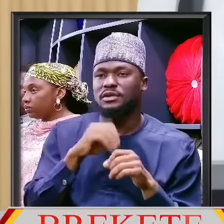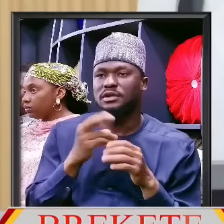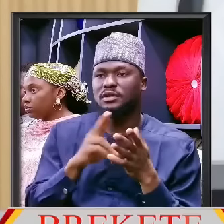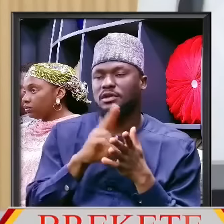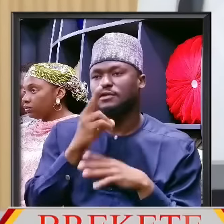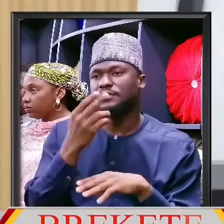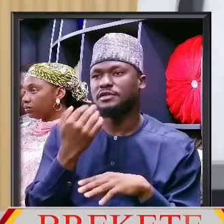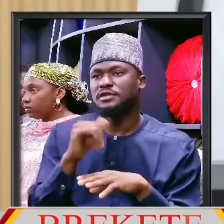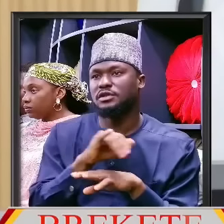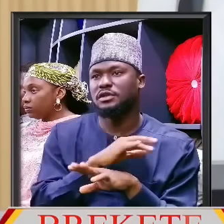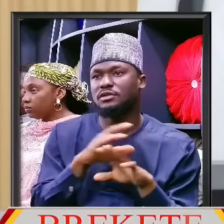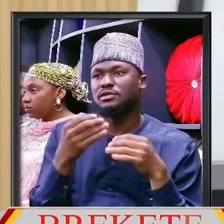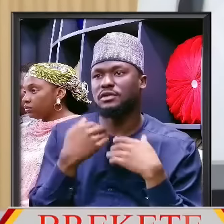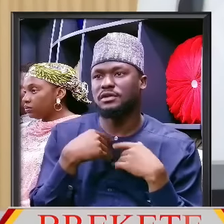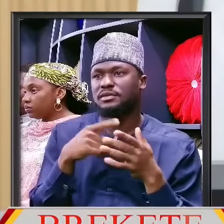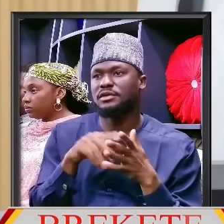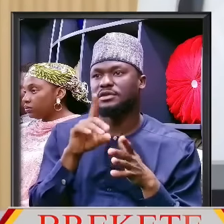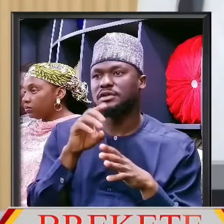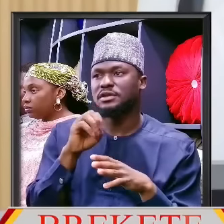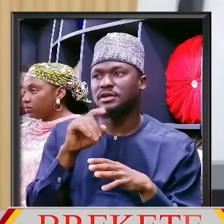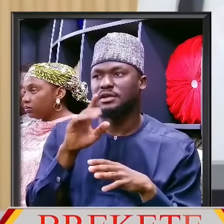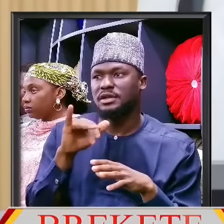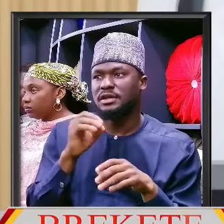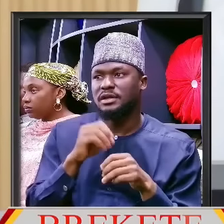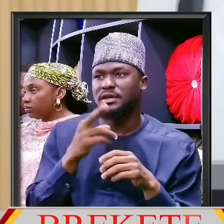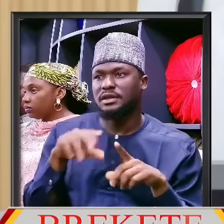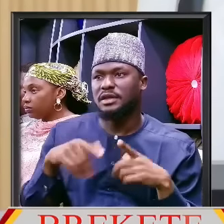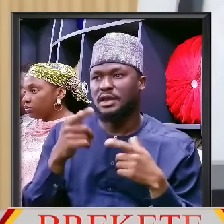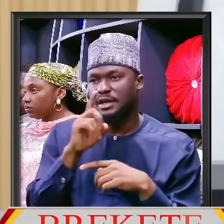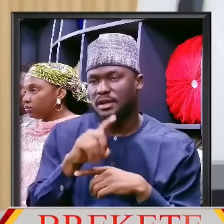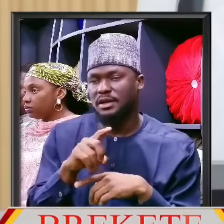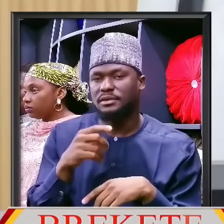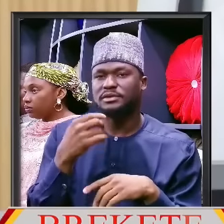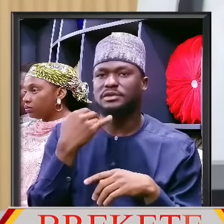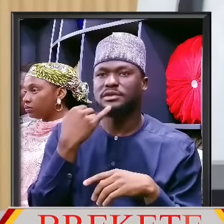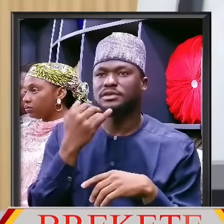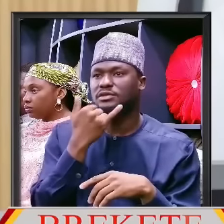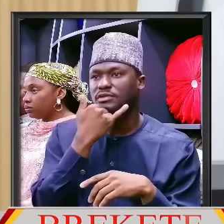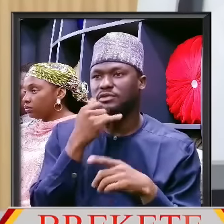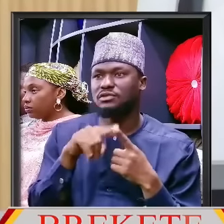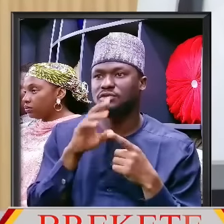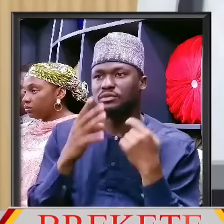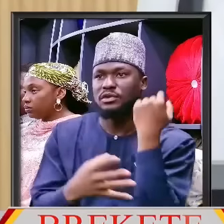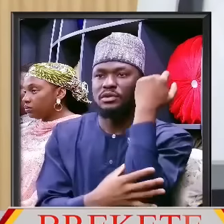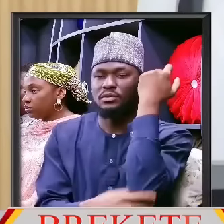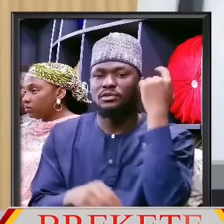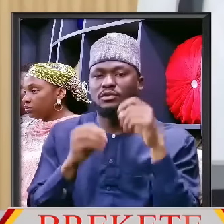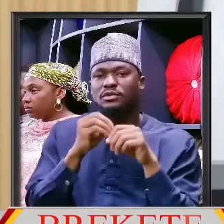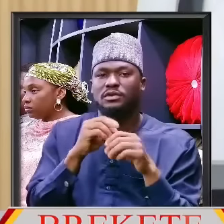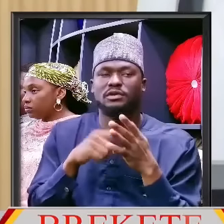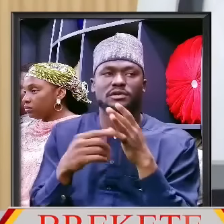get this delay for their lives? Is it a crime to be poor in this country?